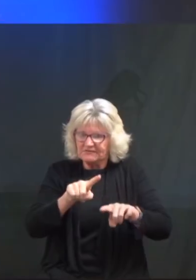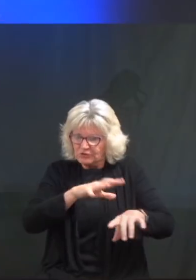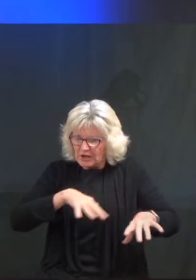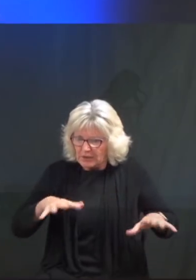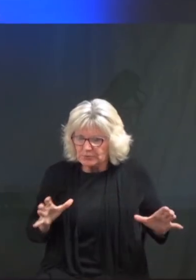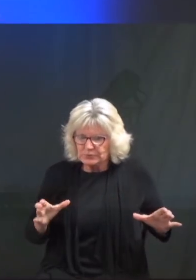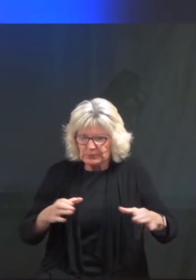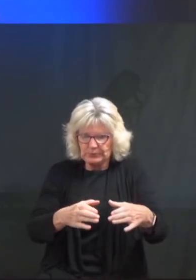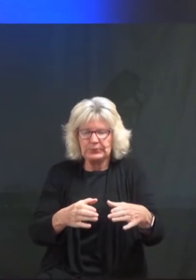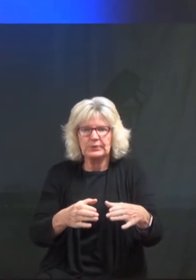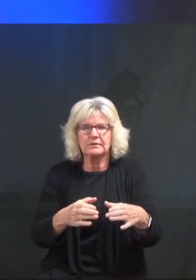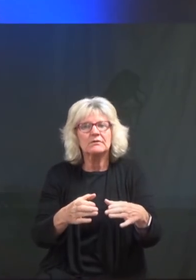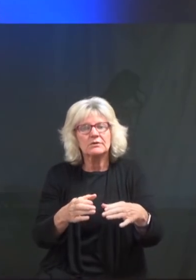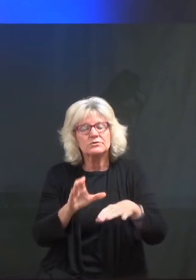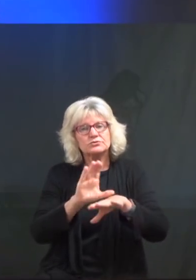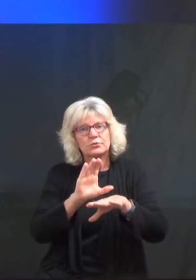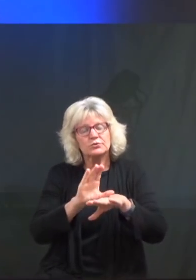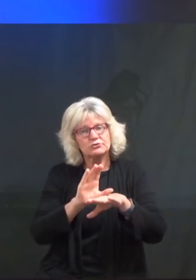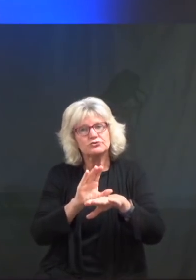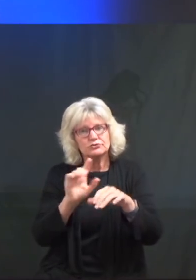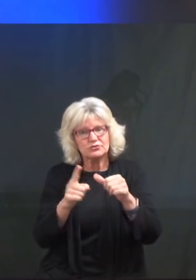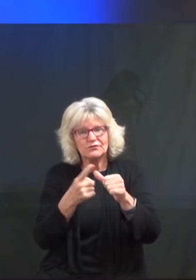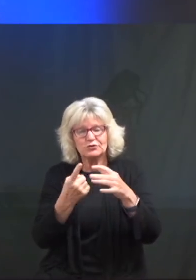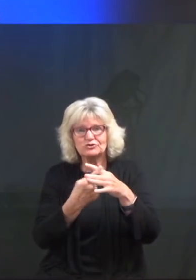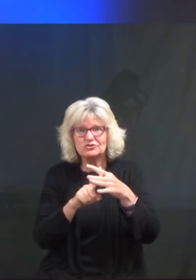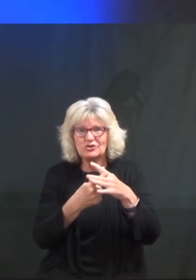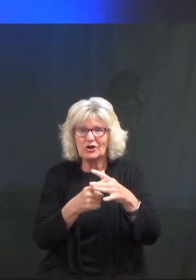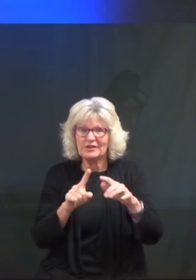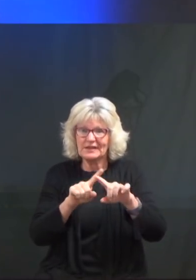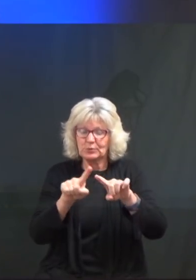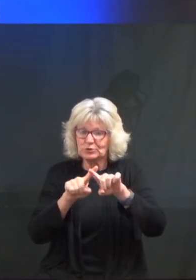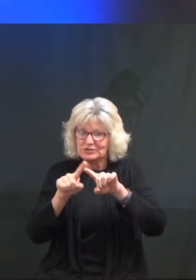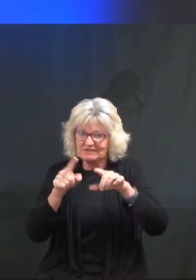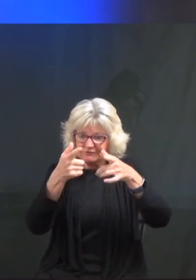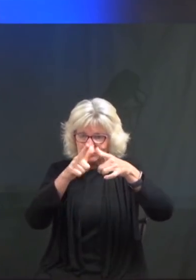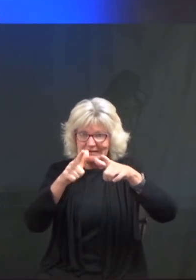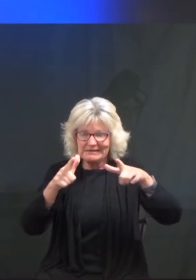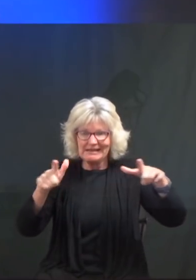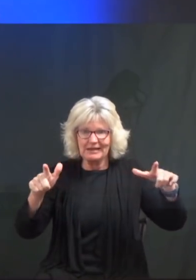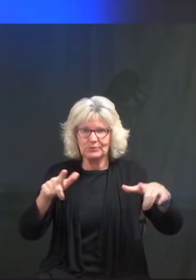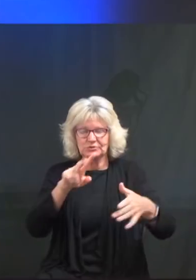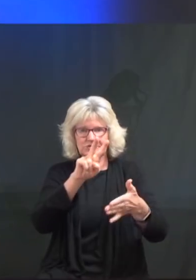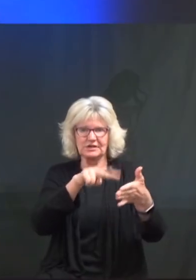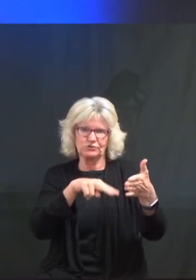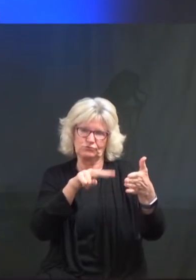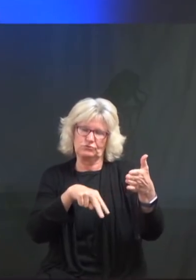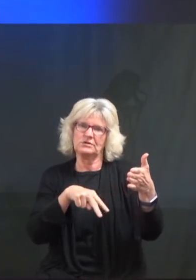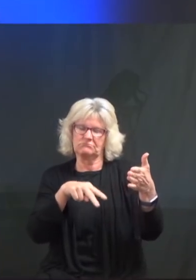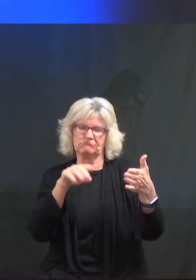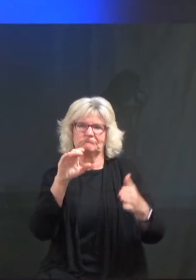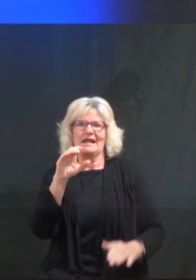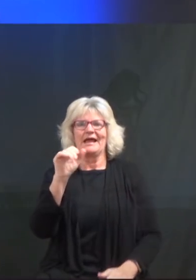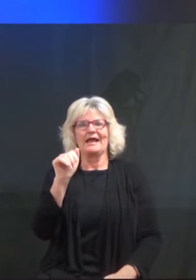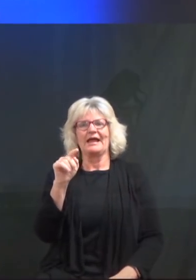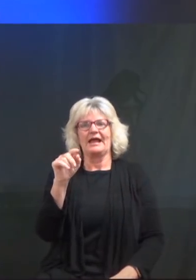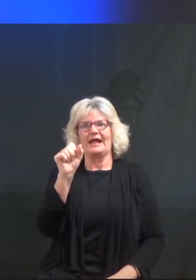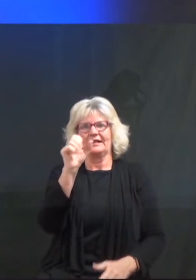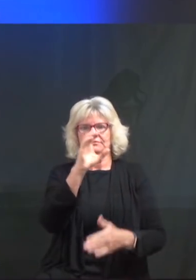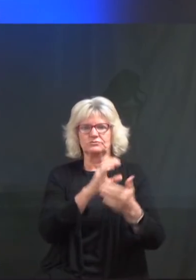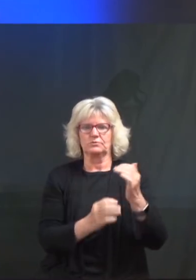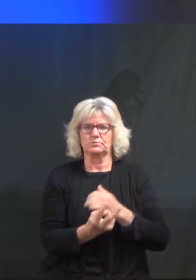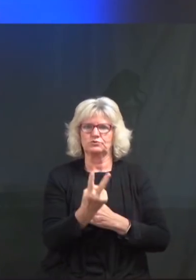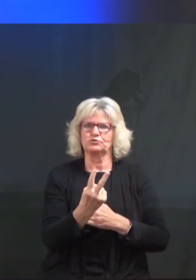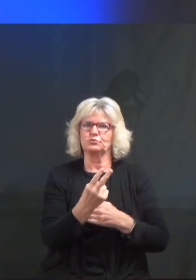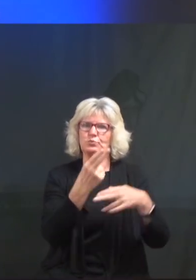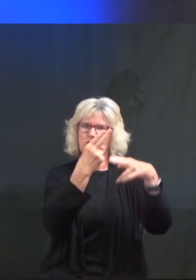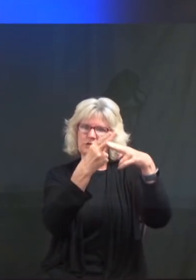that church was first born, they spoke in a variety of languages. And you read that in Acts chapter 2 where it says, this